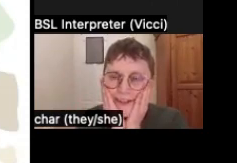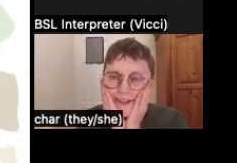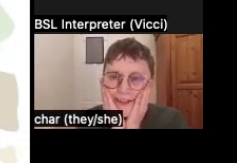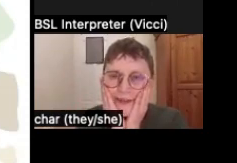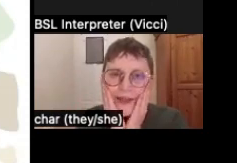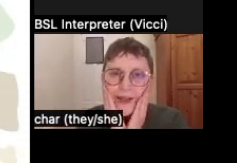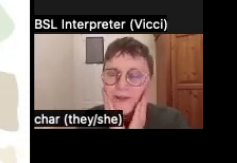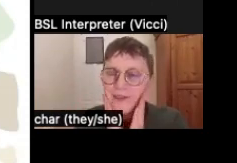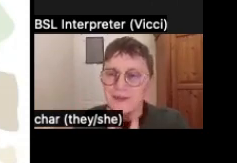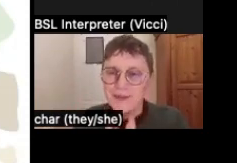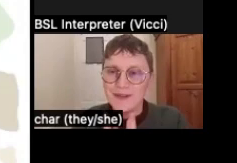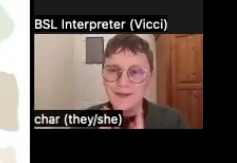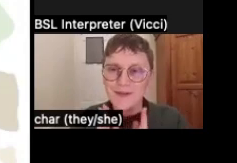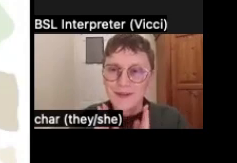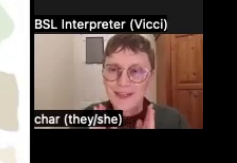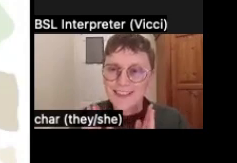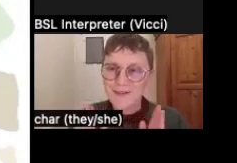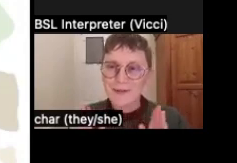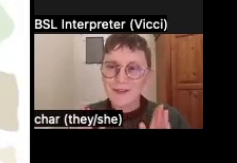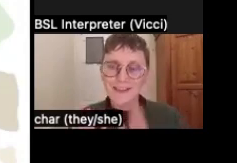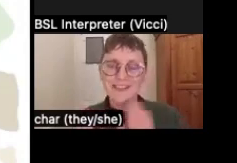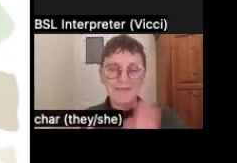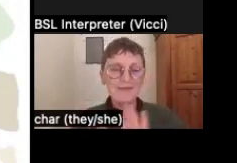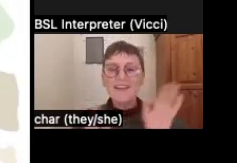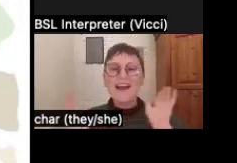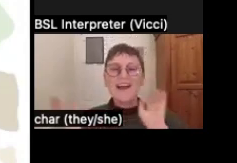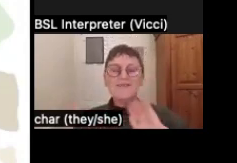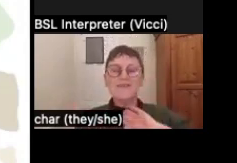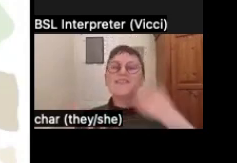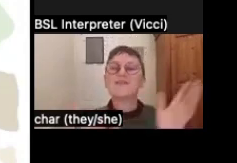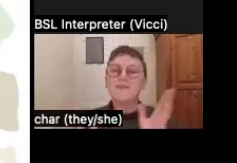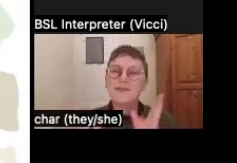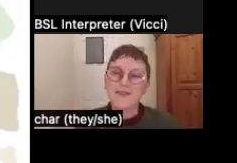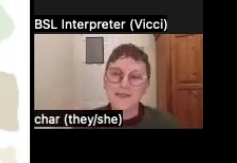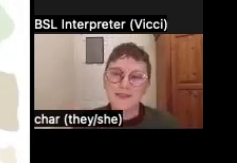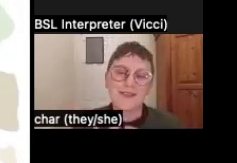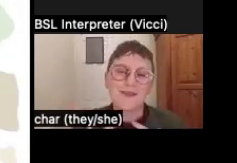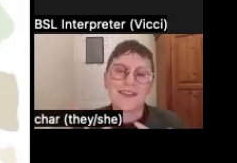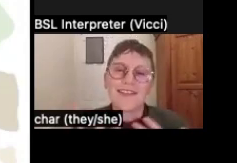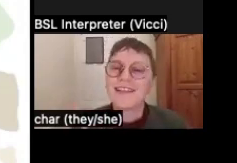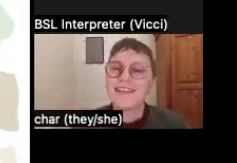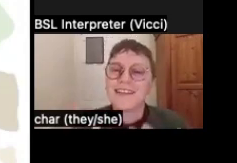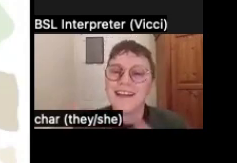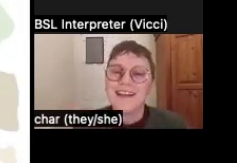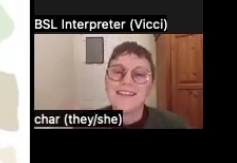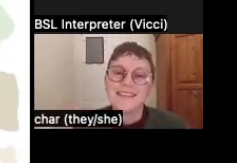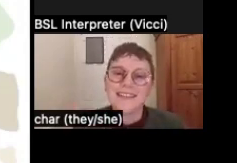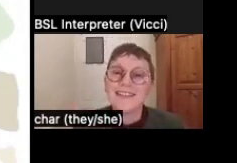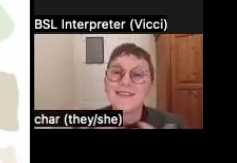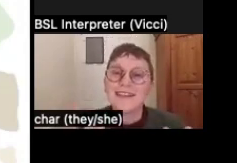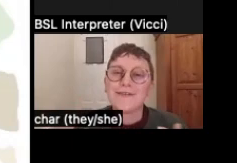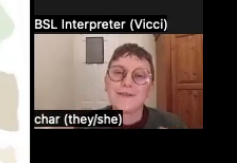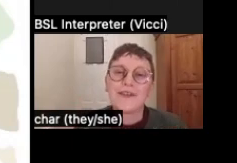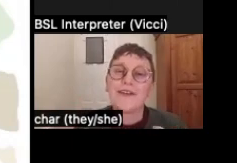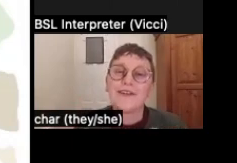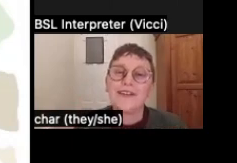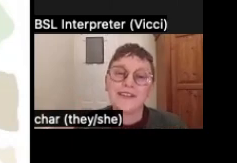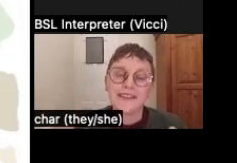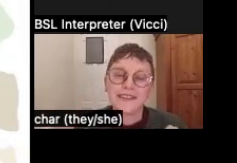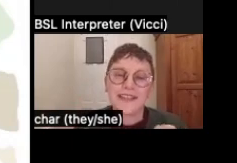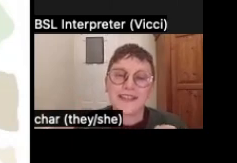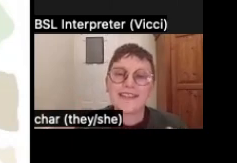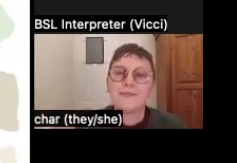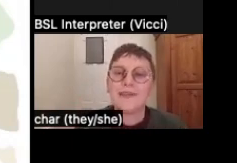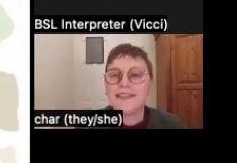I think hopefully someone will put the correct title of the book in the chat. But this is from the introduction, where they say that there is a strand of theory